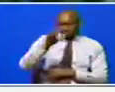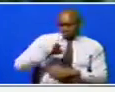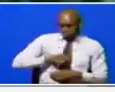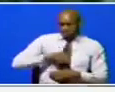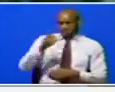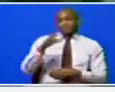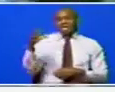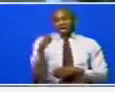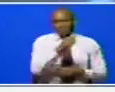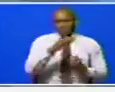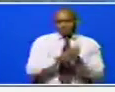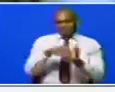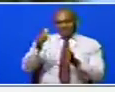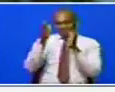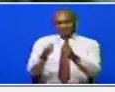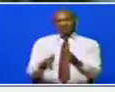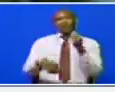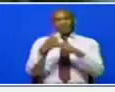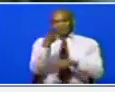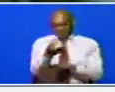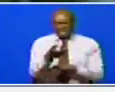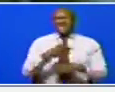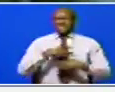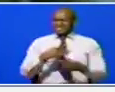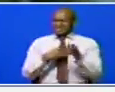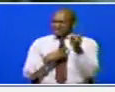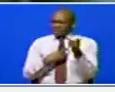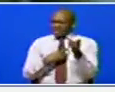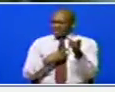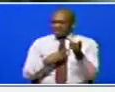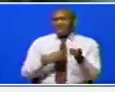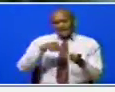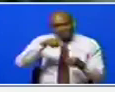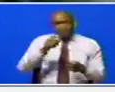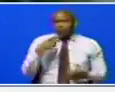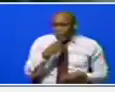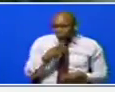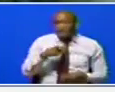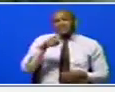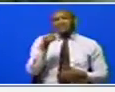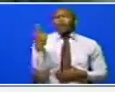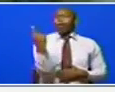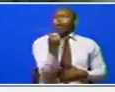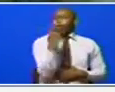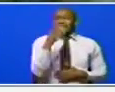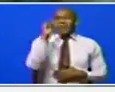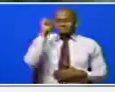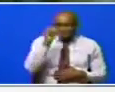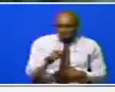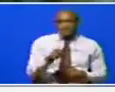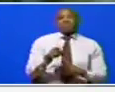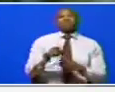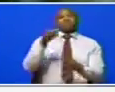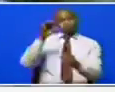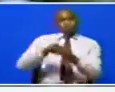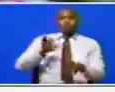snatching it away from Mwalimu Mwaima. And it was quite interesting, actually, because she is actually the only member of parliament, elected